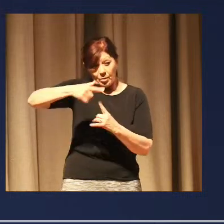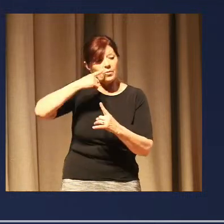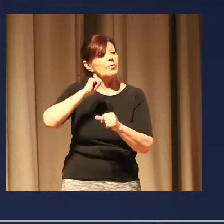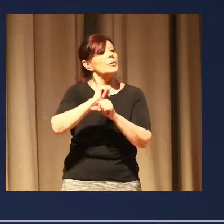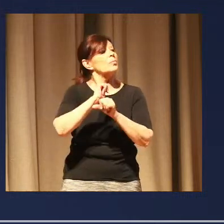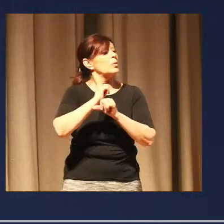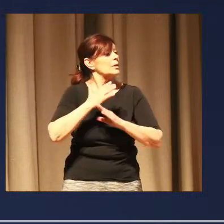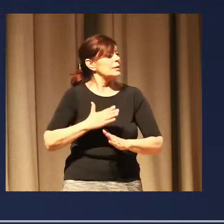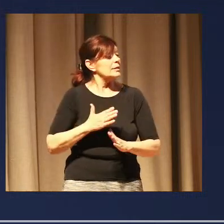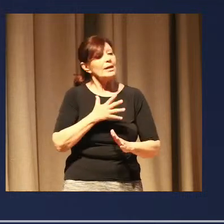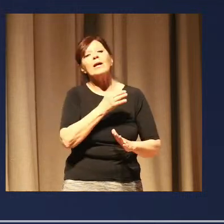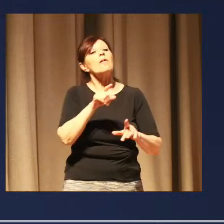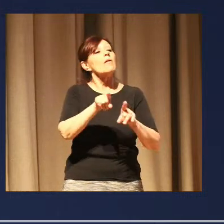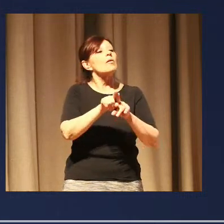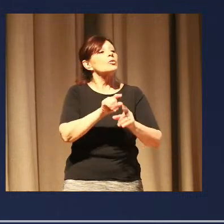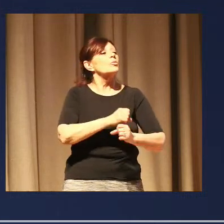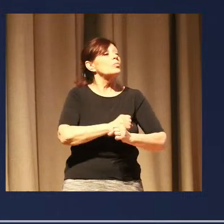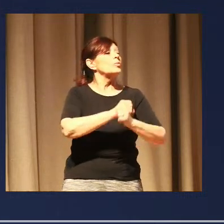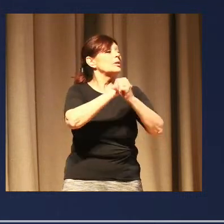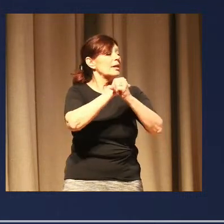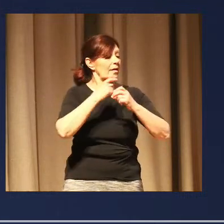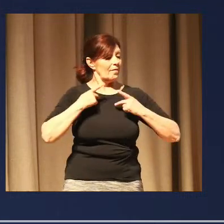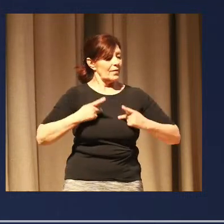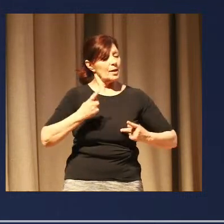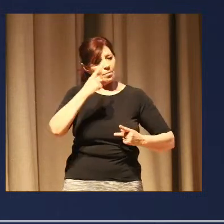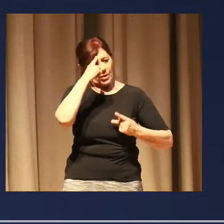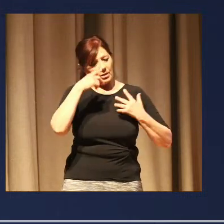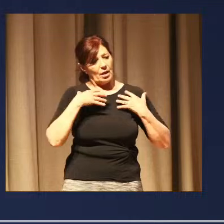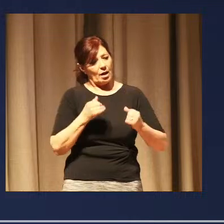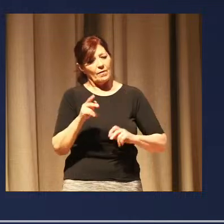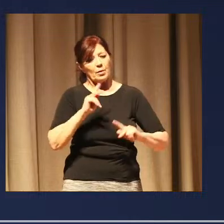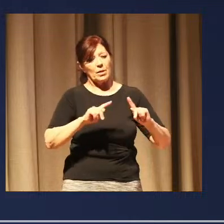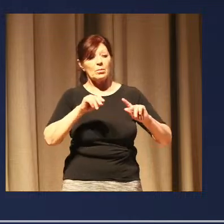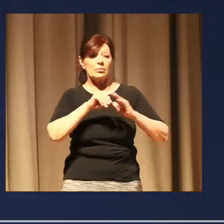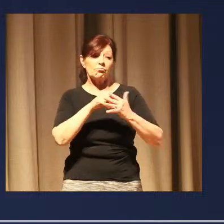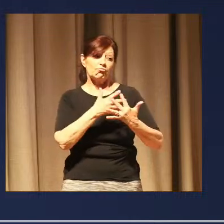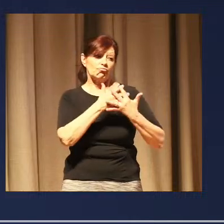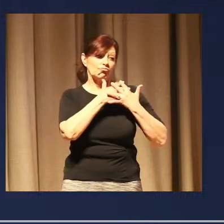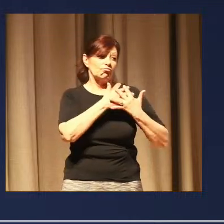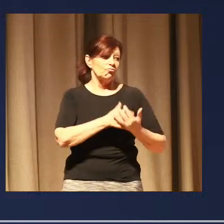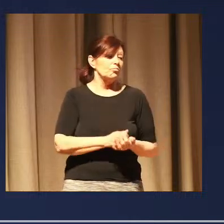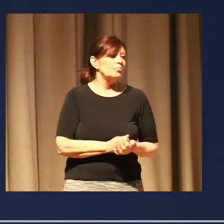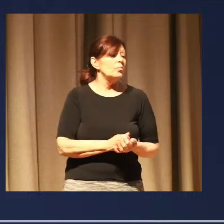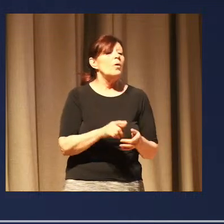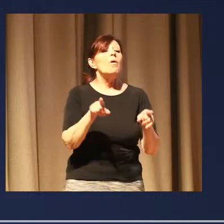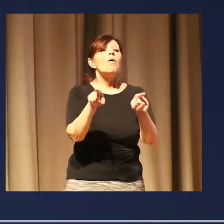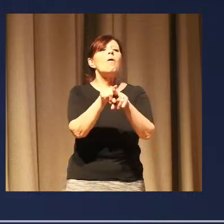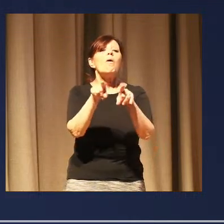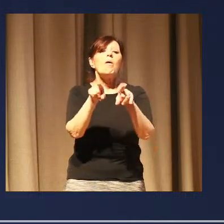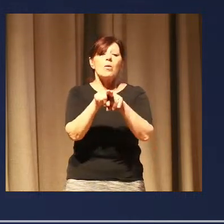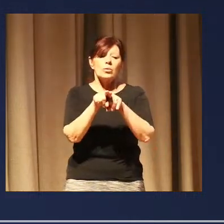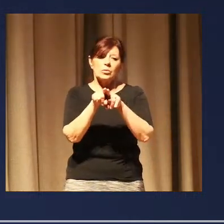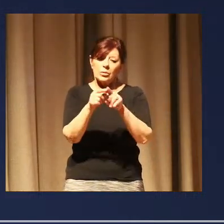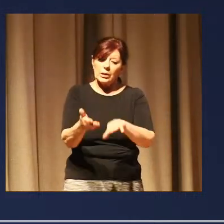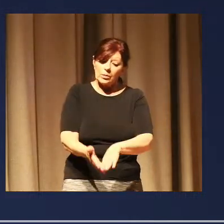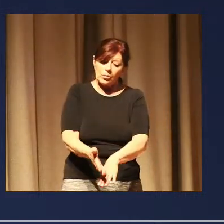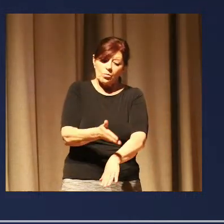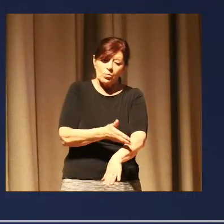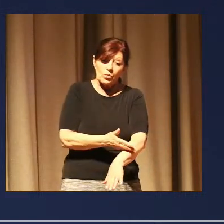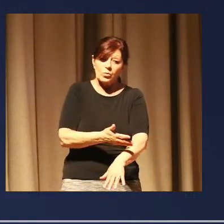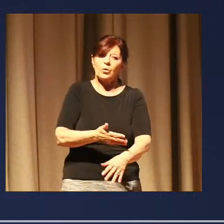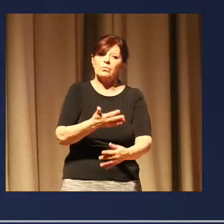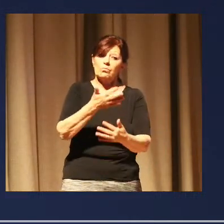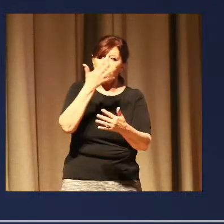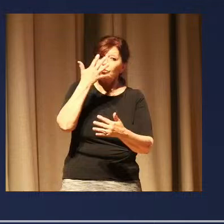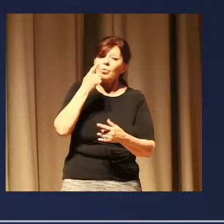employees while protecting the physical and mental health of those in custody. Additionally, improved correctional